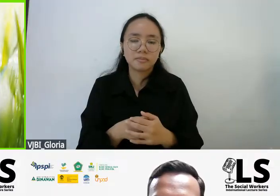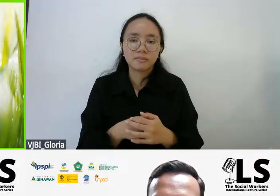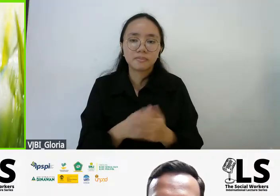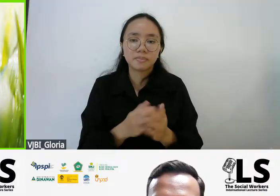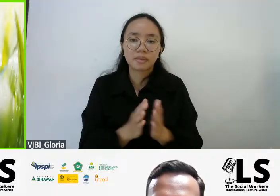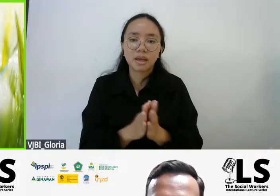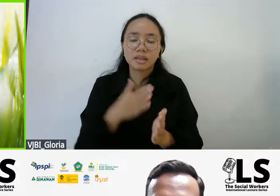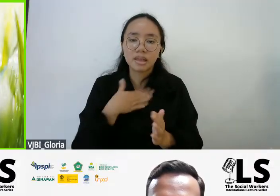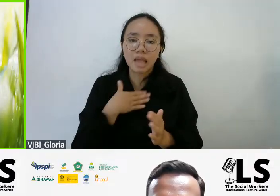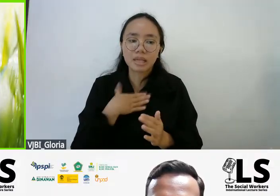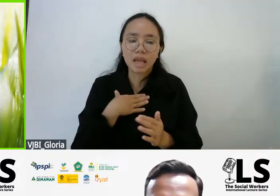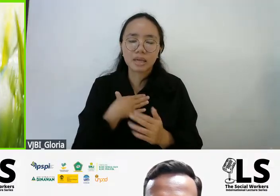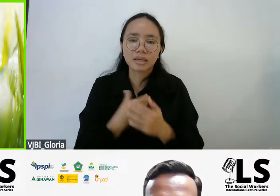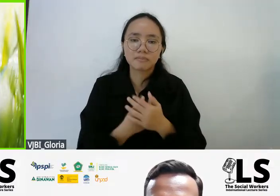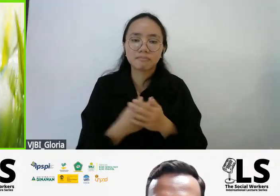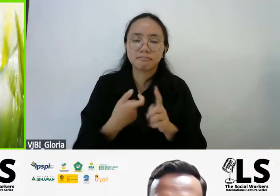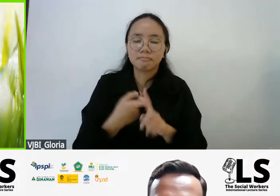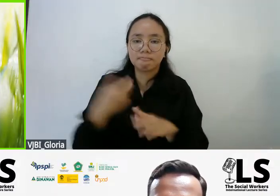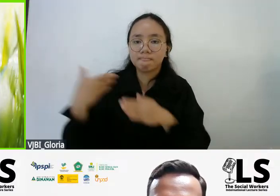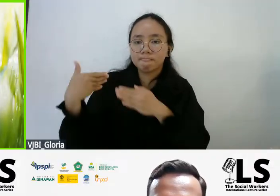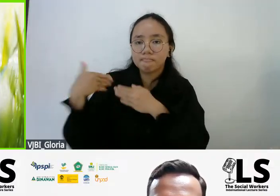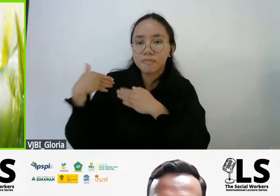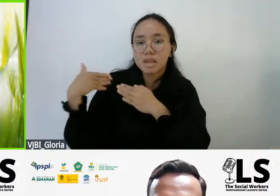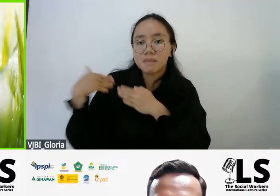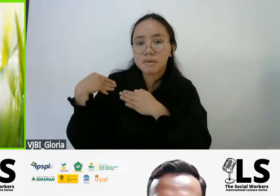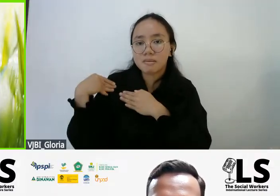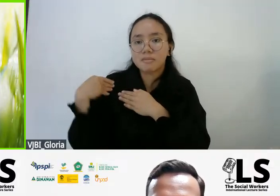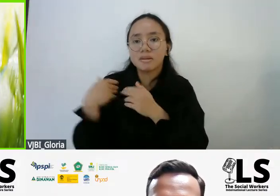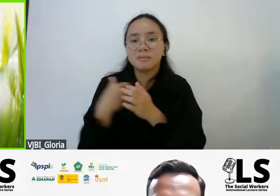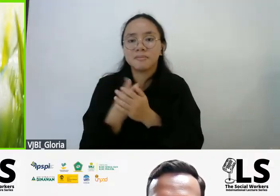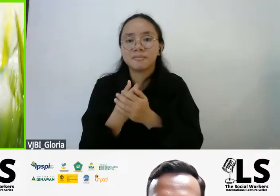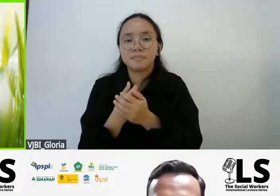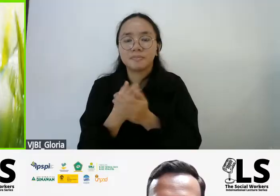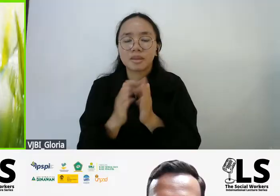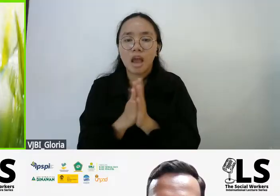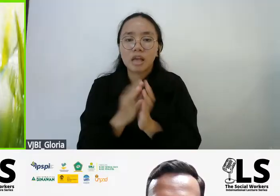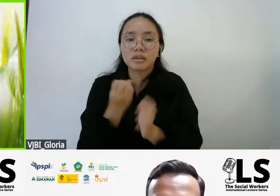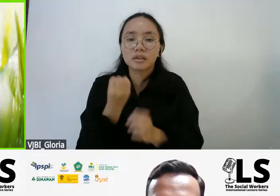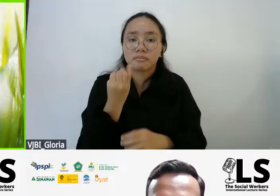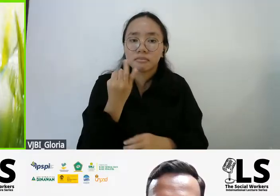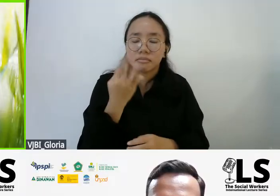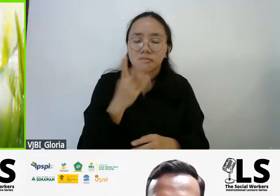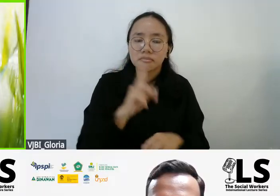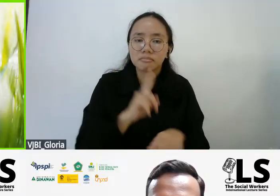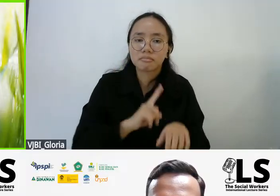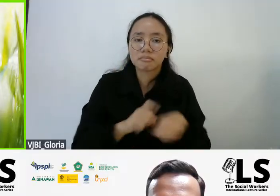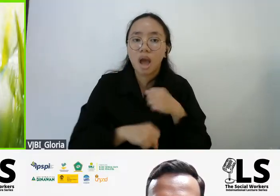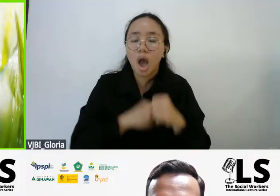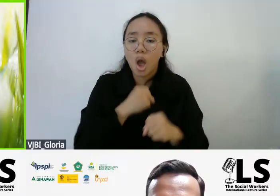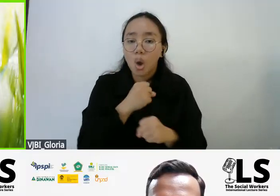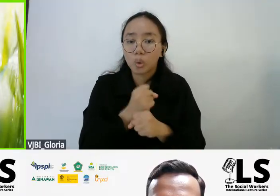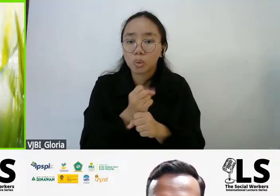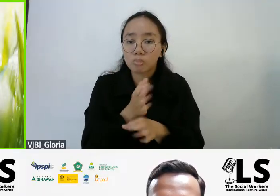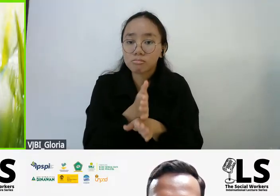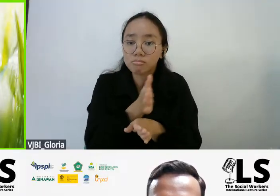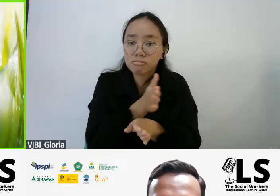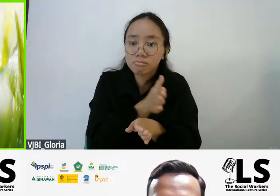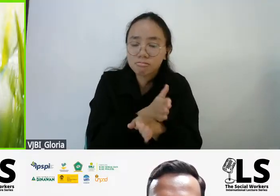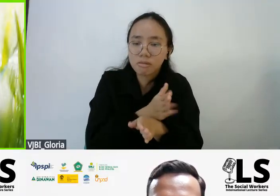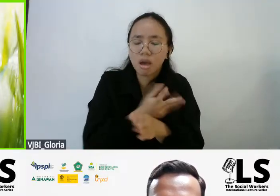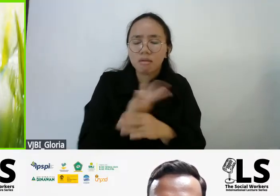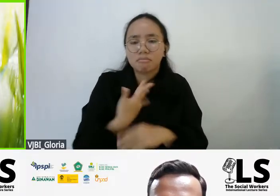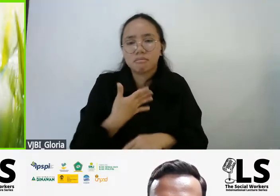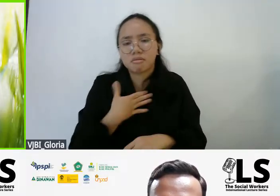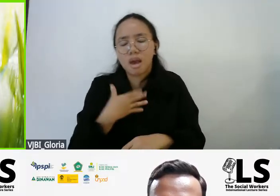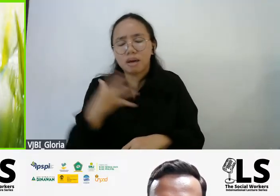I've been chairperson for a few years now. And I am even just now realizing how much power